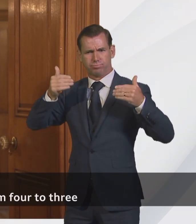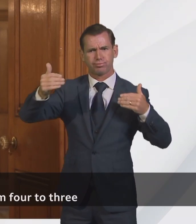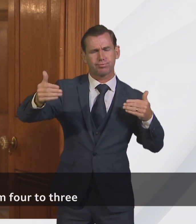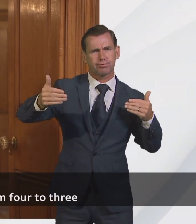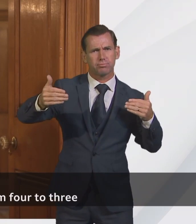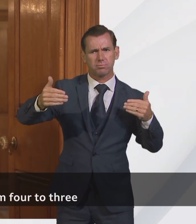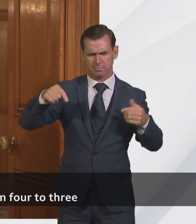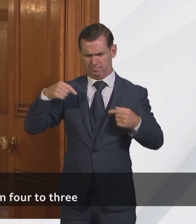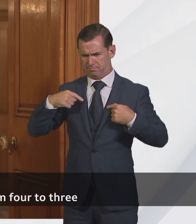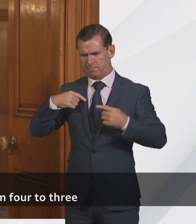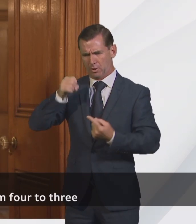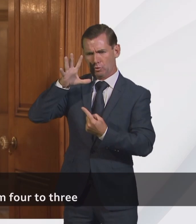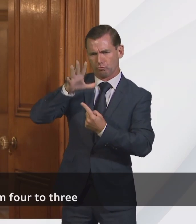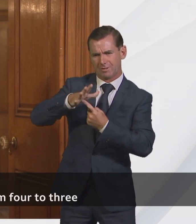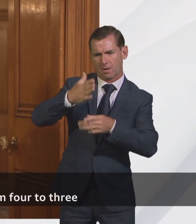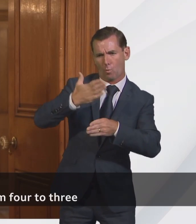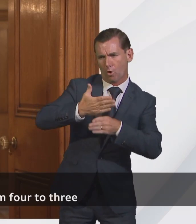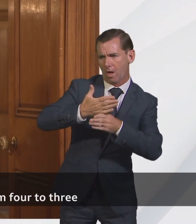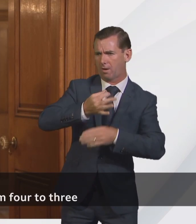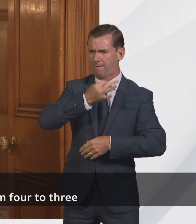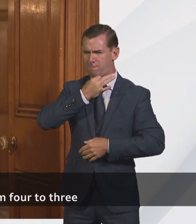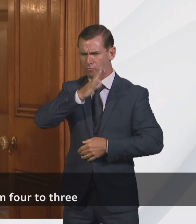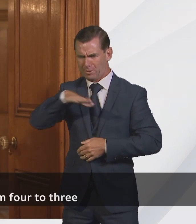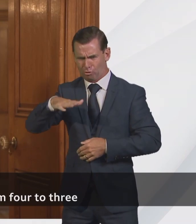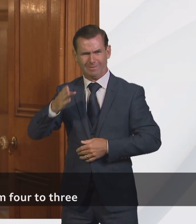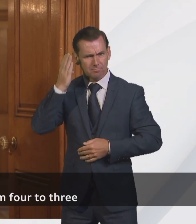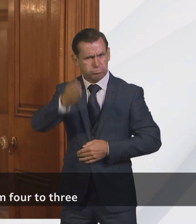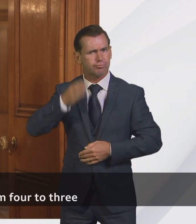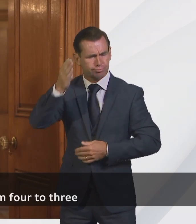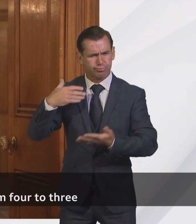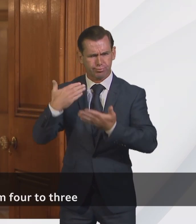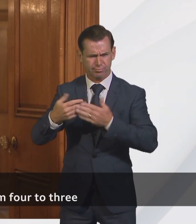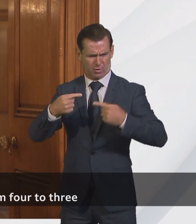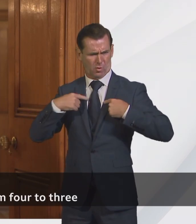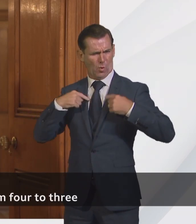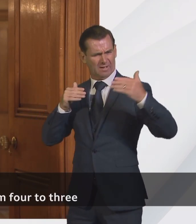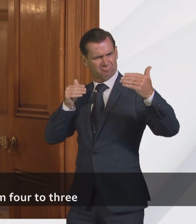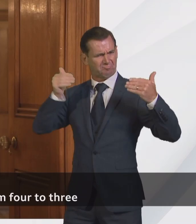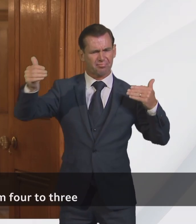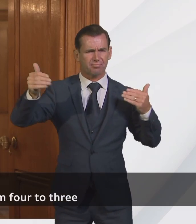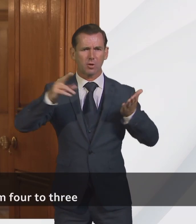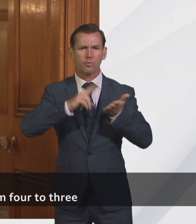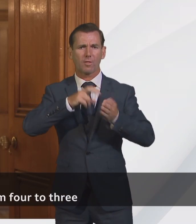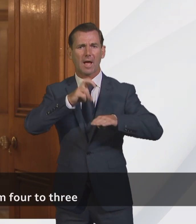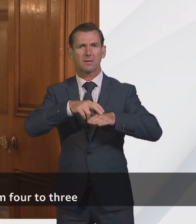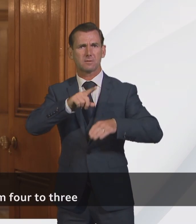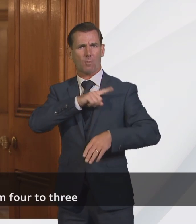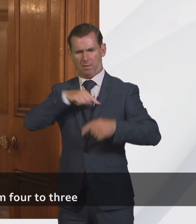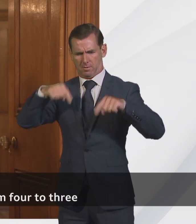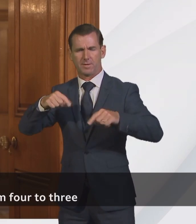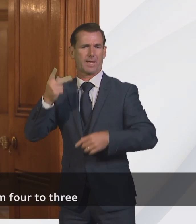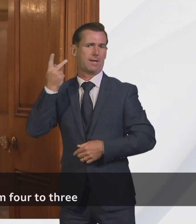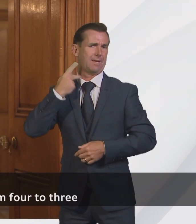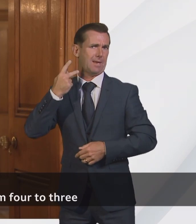vulnerable children being able to come to school. We're ahead of Northern Ireland because nursery school children are able